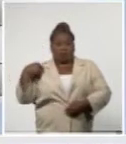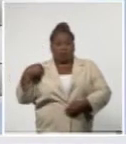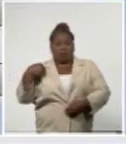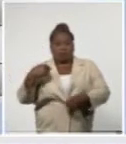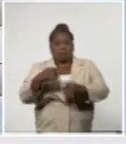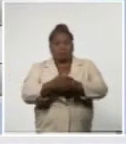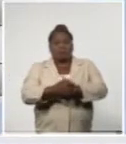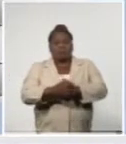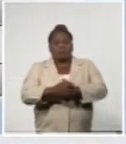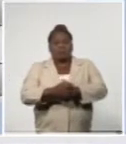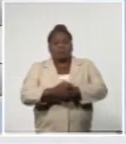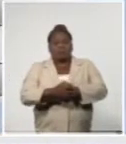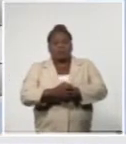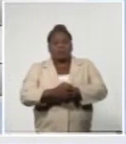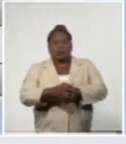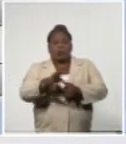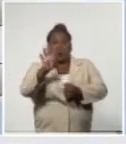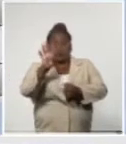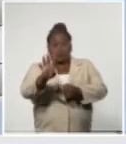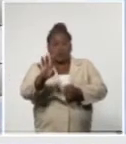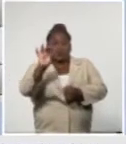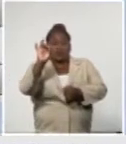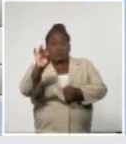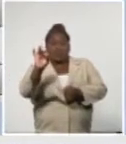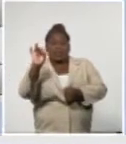And with yesterday's